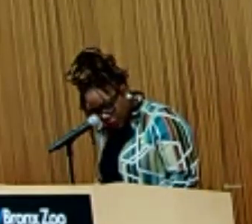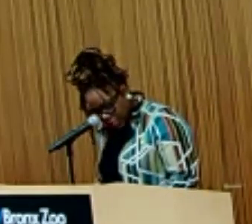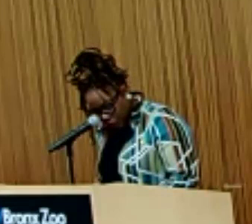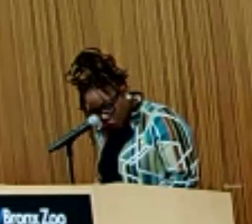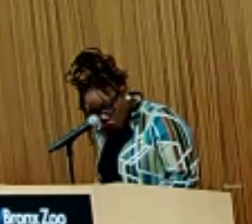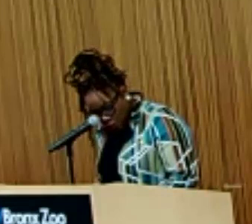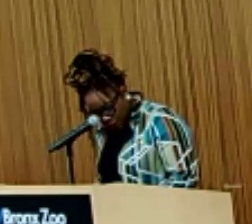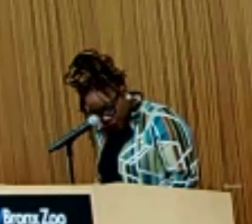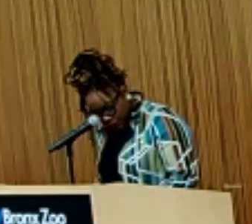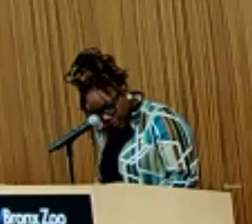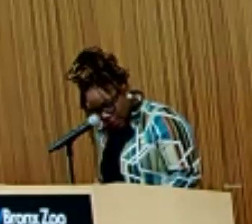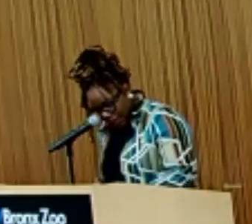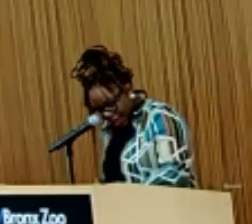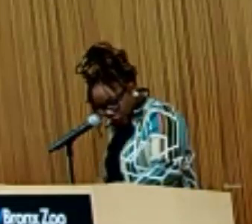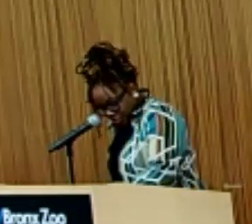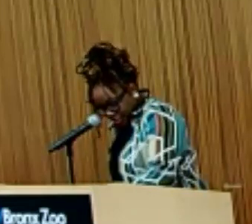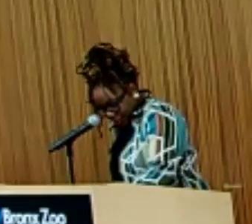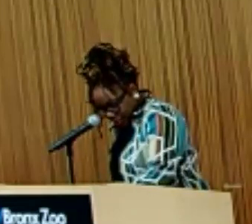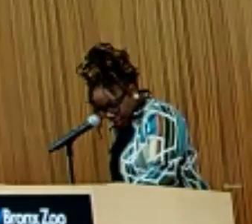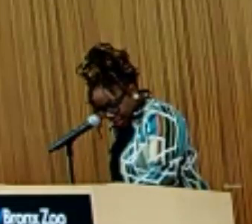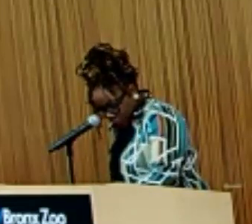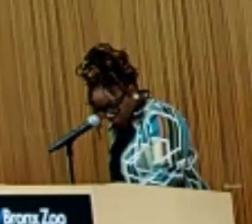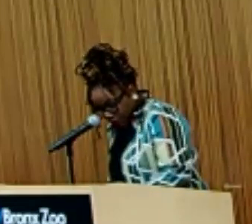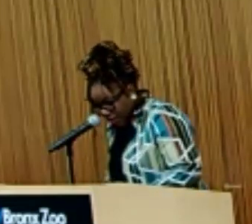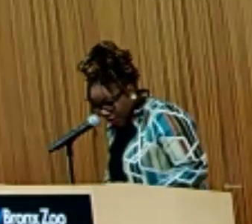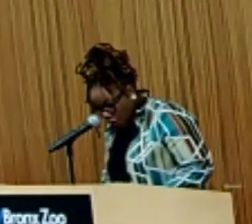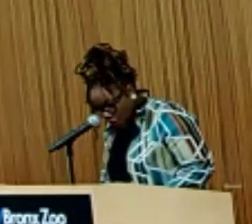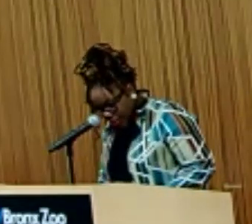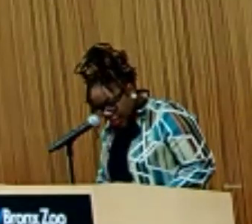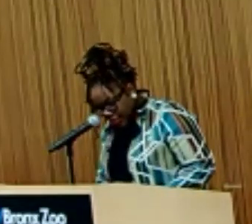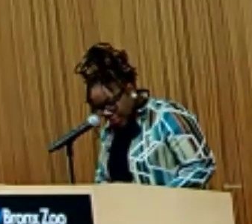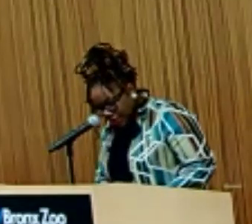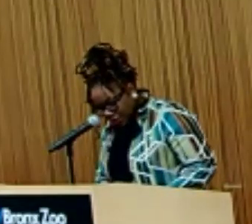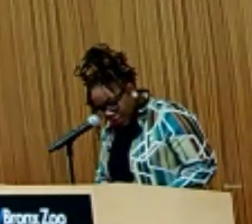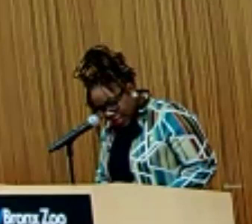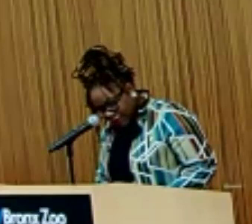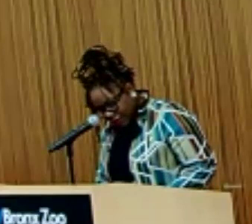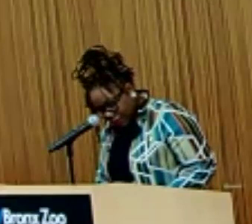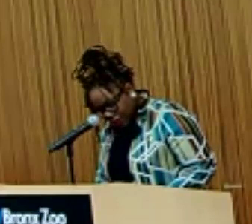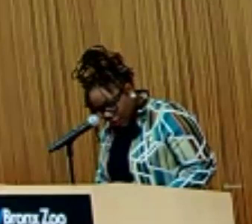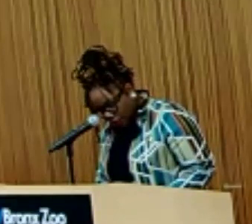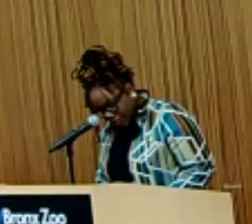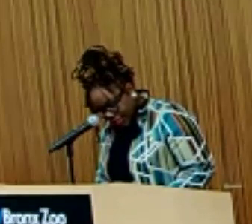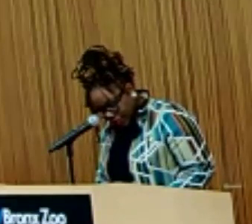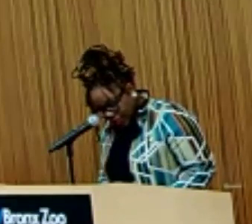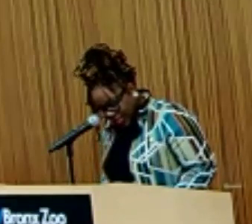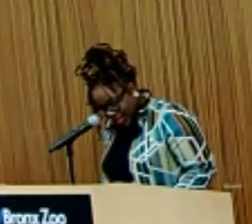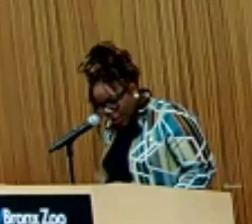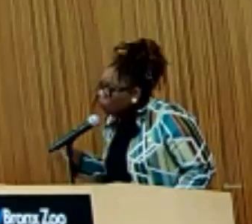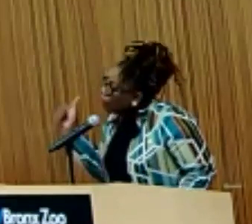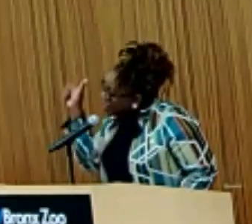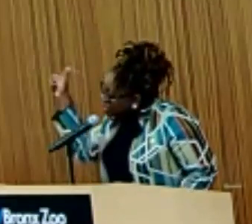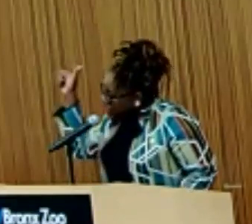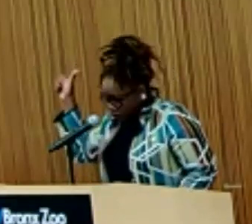opportunities for all in the past three years HUD has worked very hard to level a playing field for our residents so that they